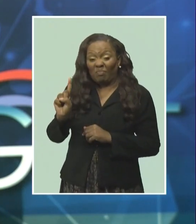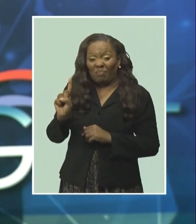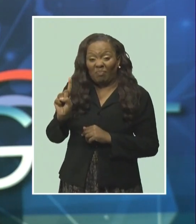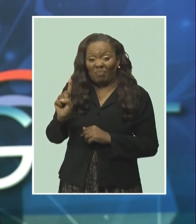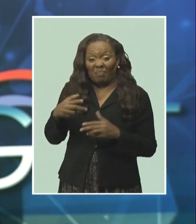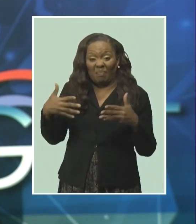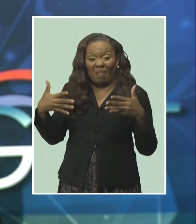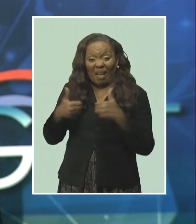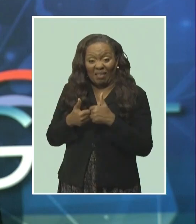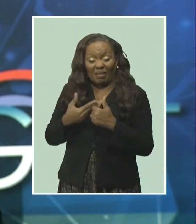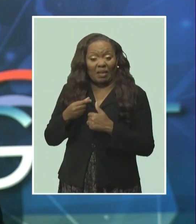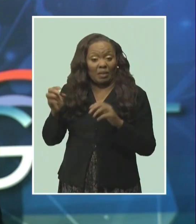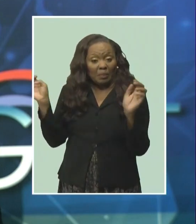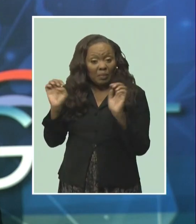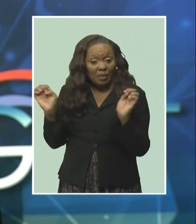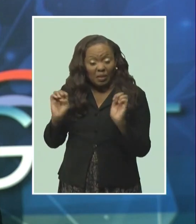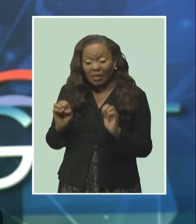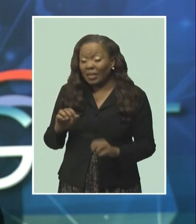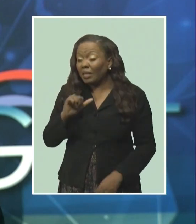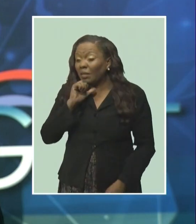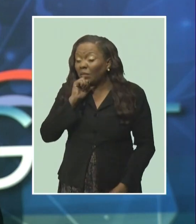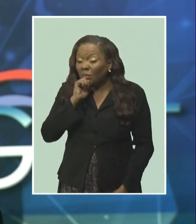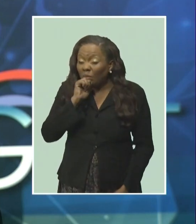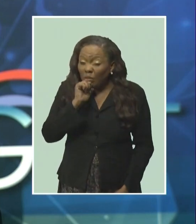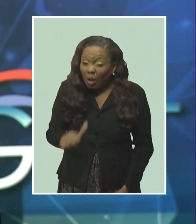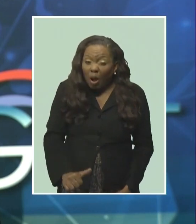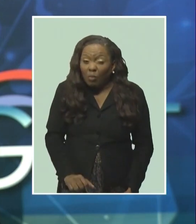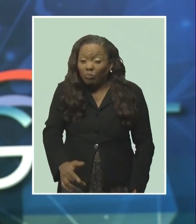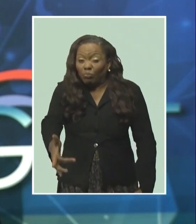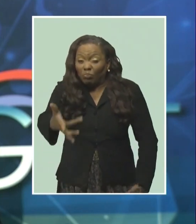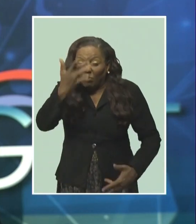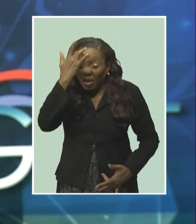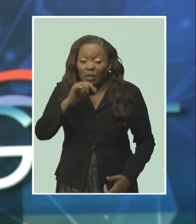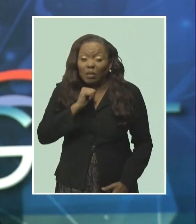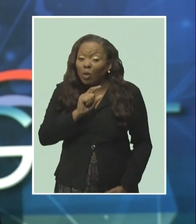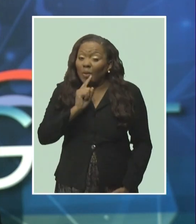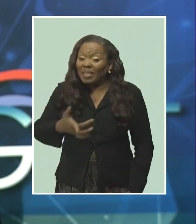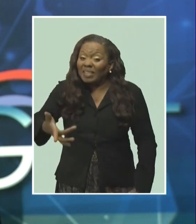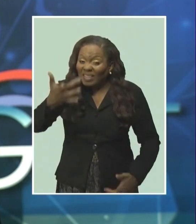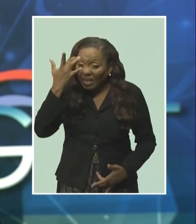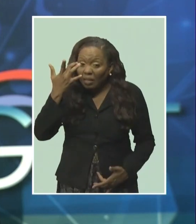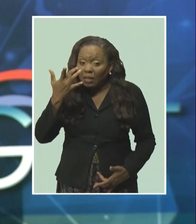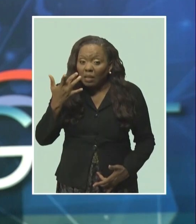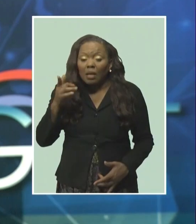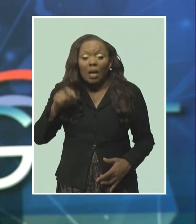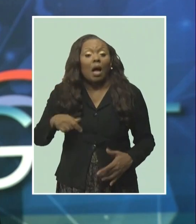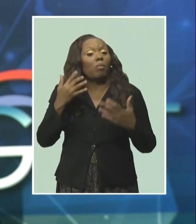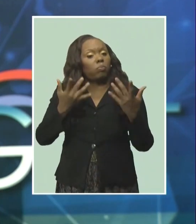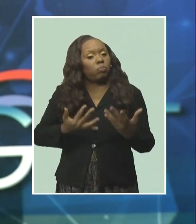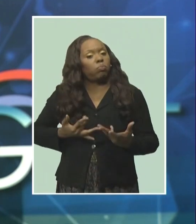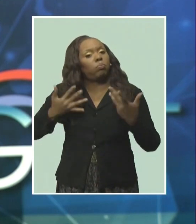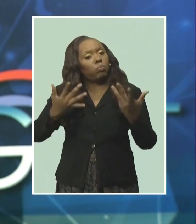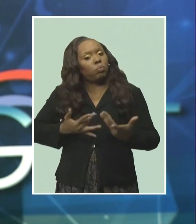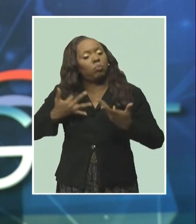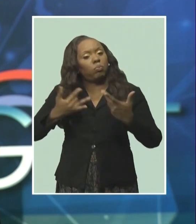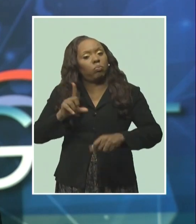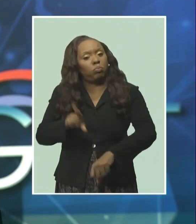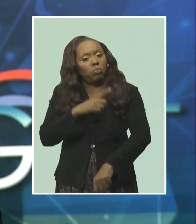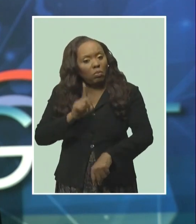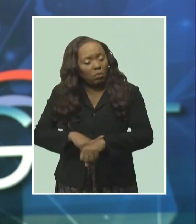presently awaiting the arrival of the Barbados Light and Power, and up to this point, the electrical supply has been isolated from the